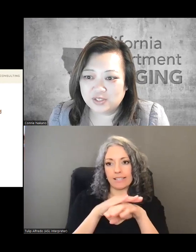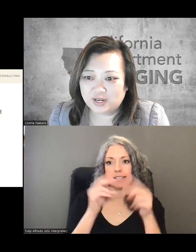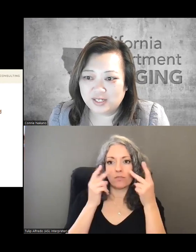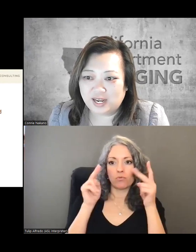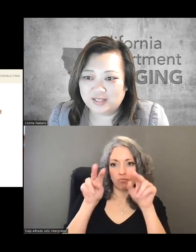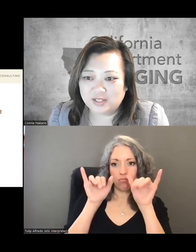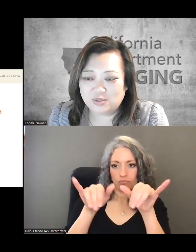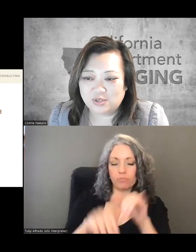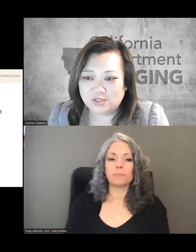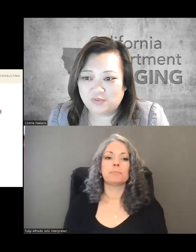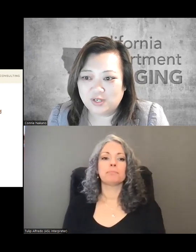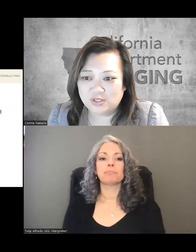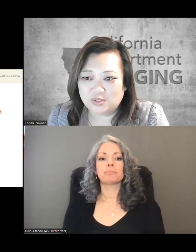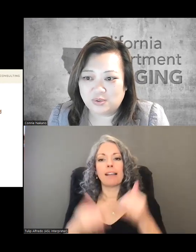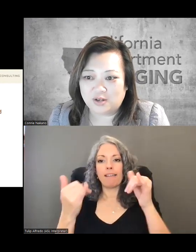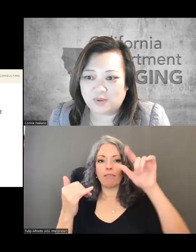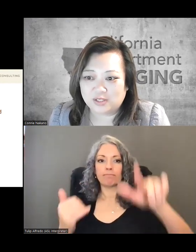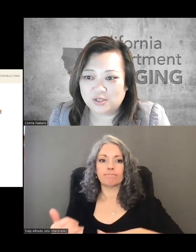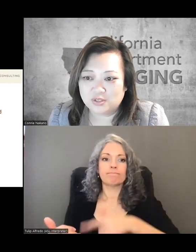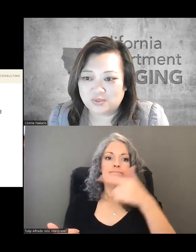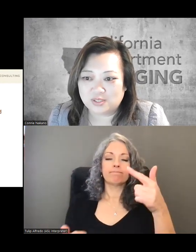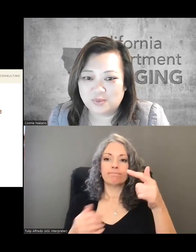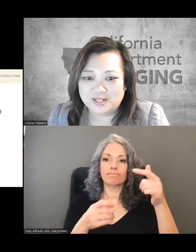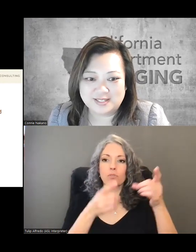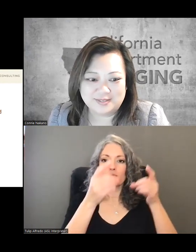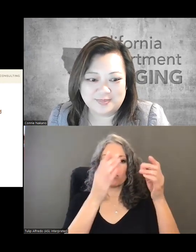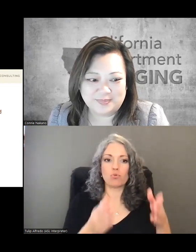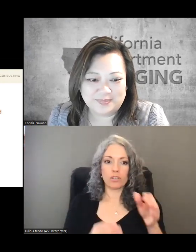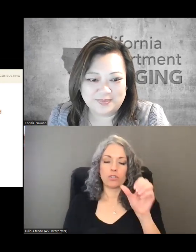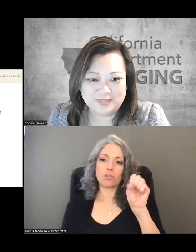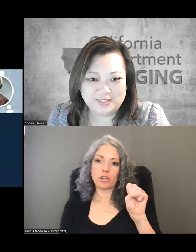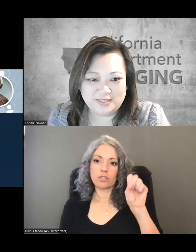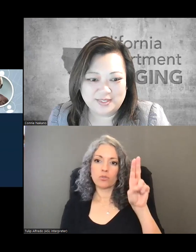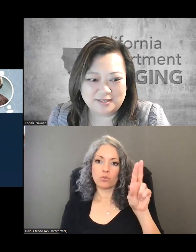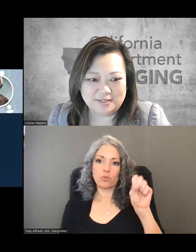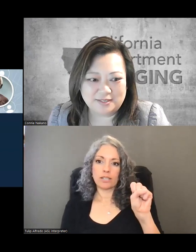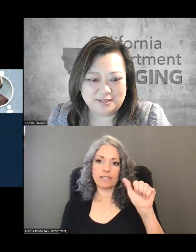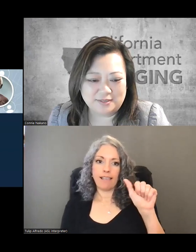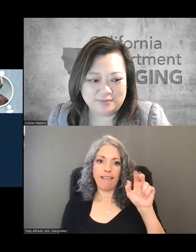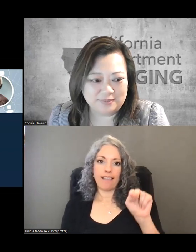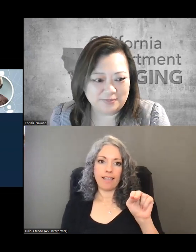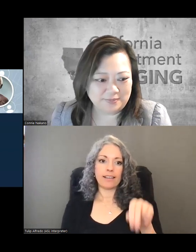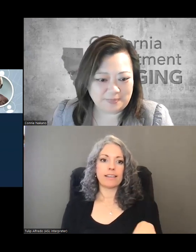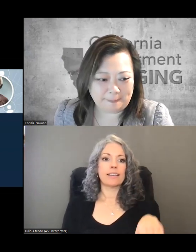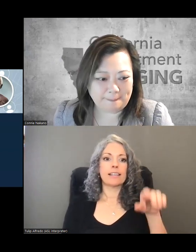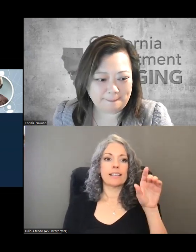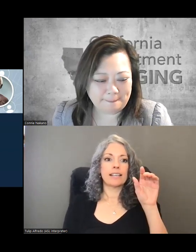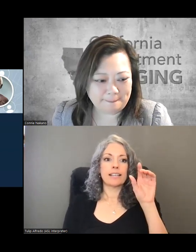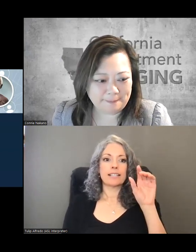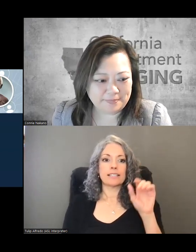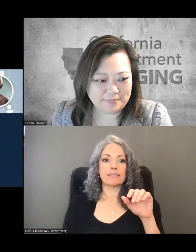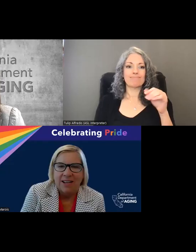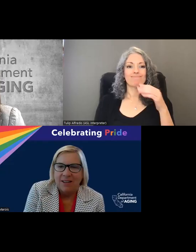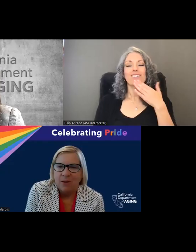Now let's get started. I'd like to turn this over to our director, Susan Damaris. Thank you very much, Connie, and good